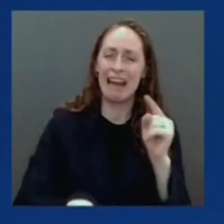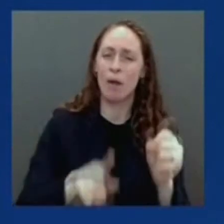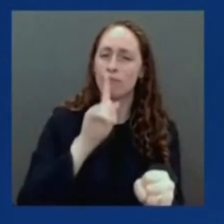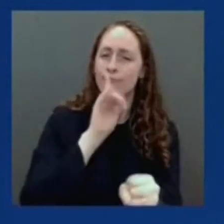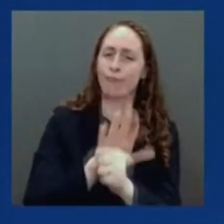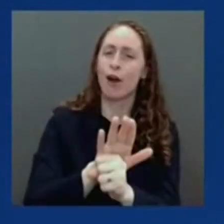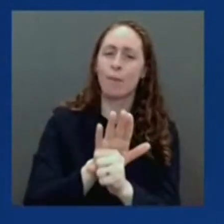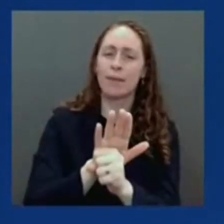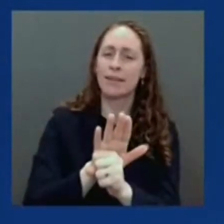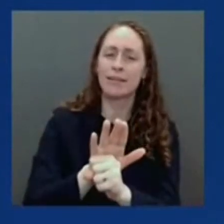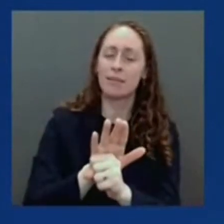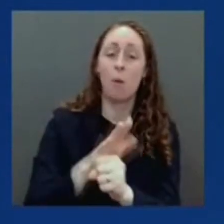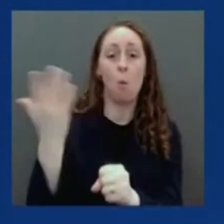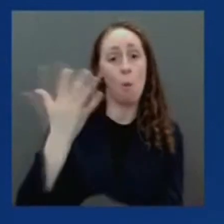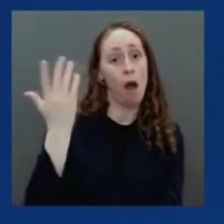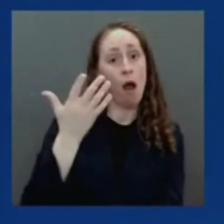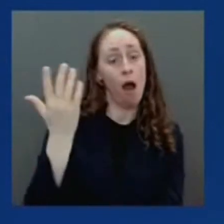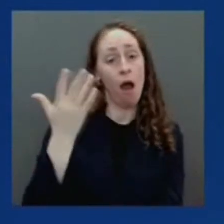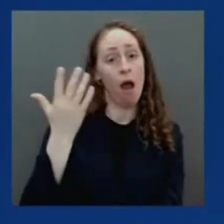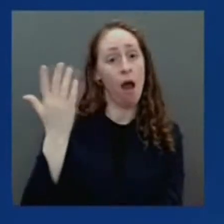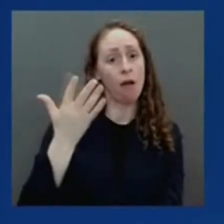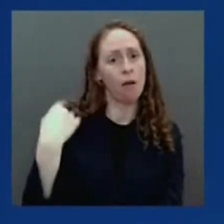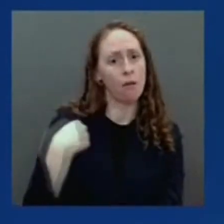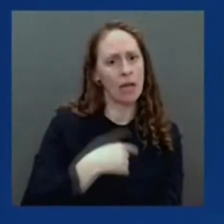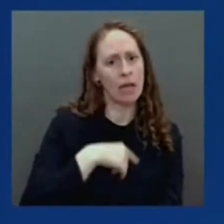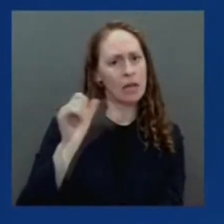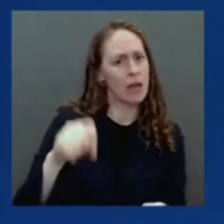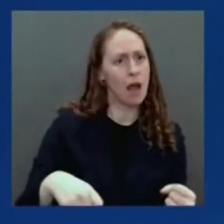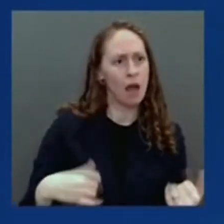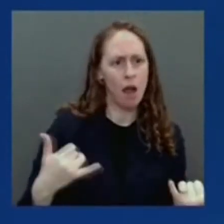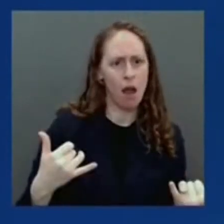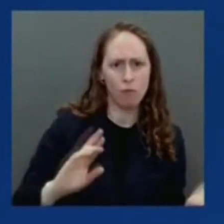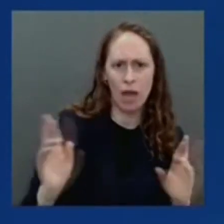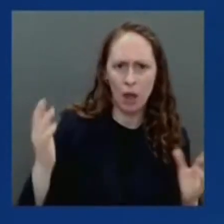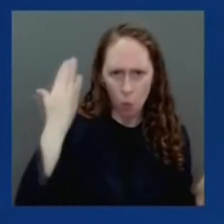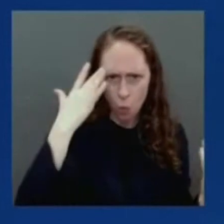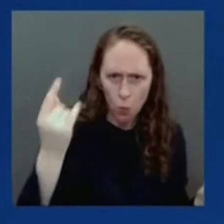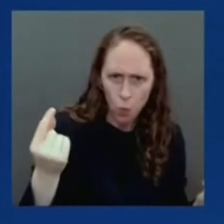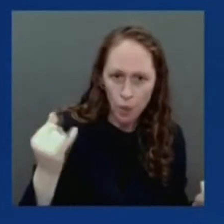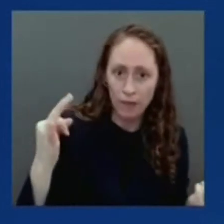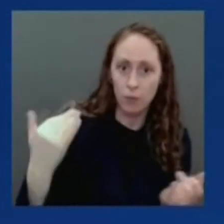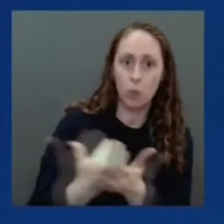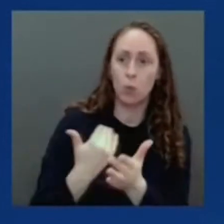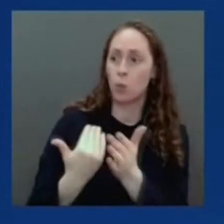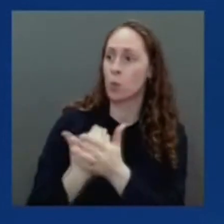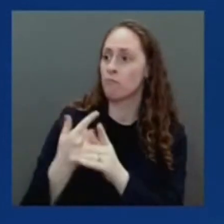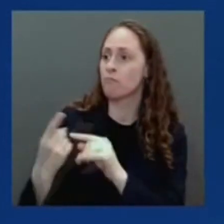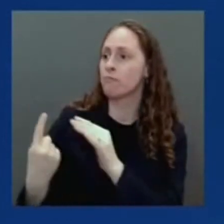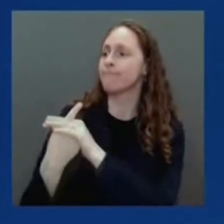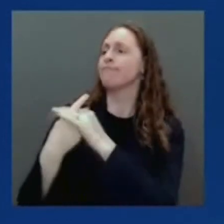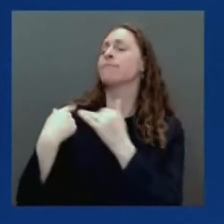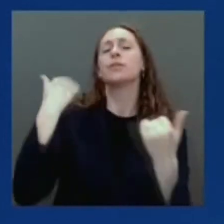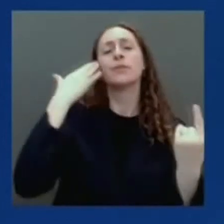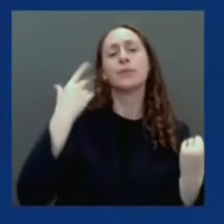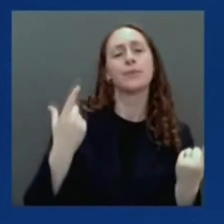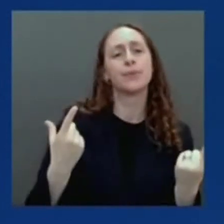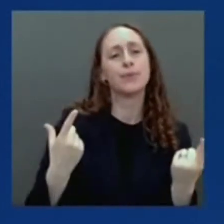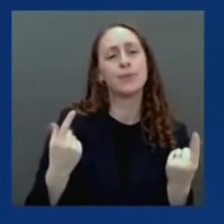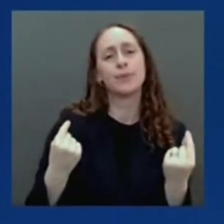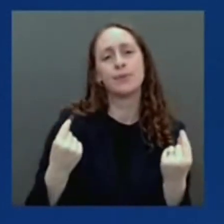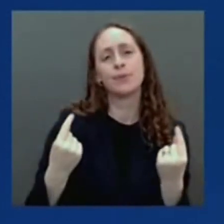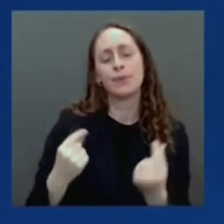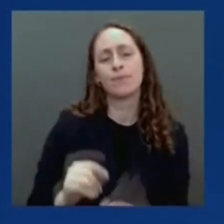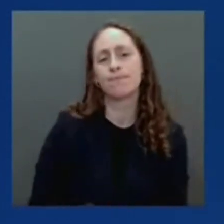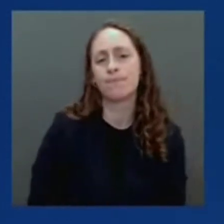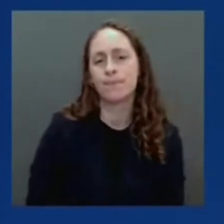we're doing all the things that we're doing with regard to getting better, more advanced vaccine,